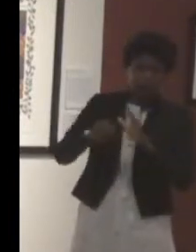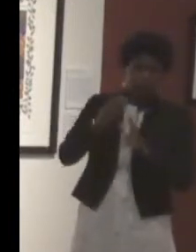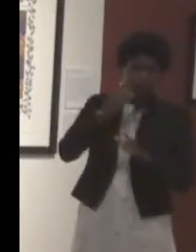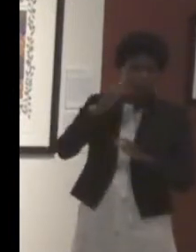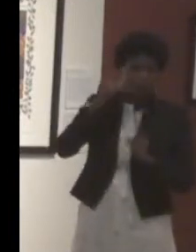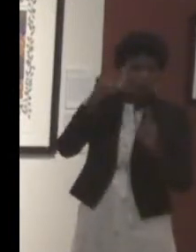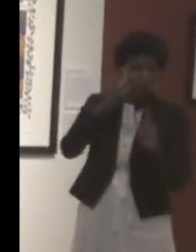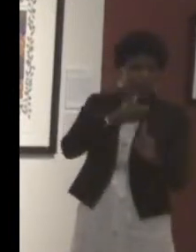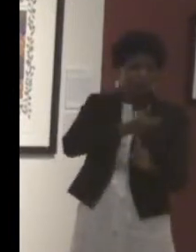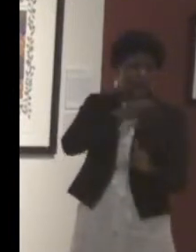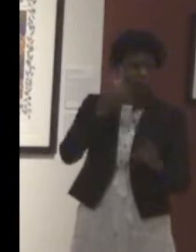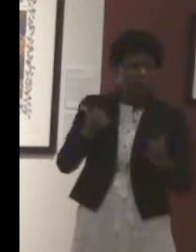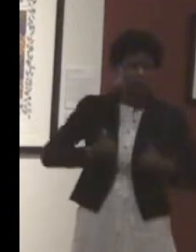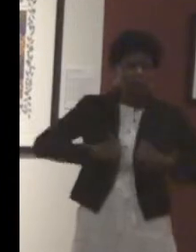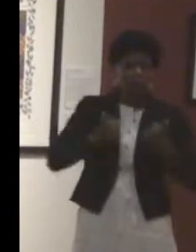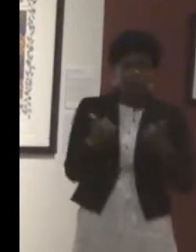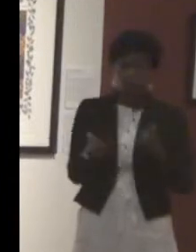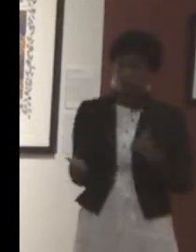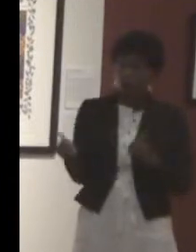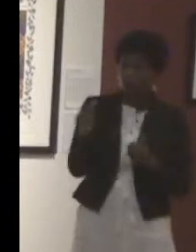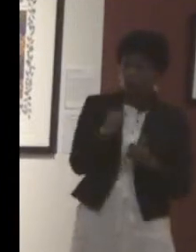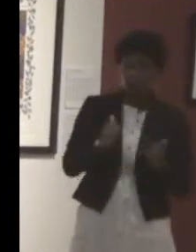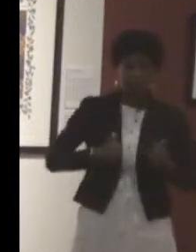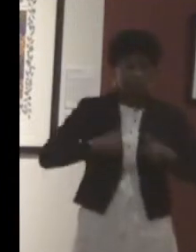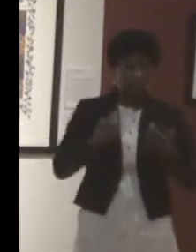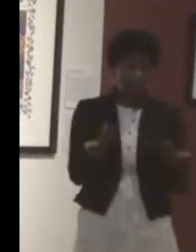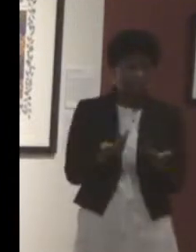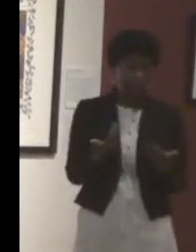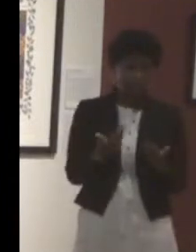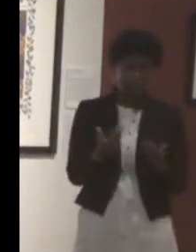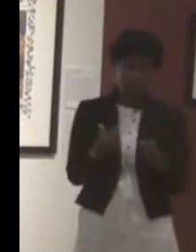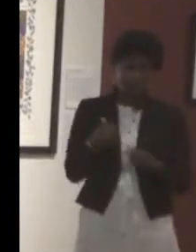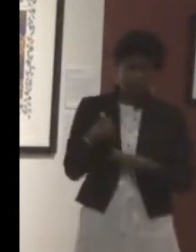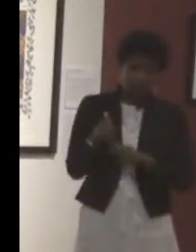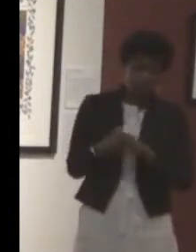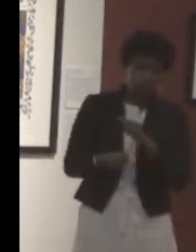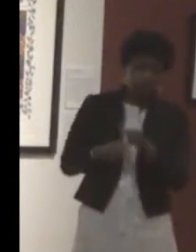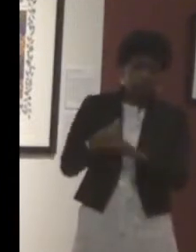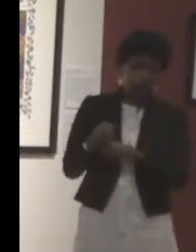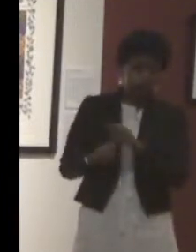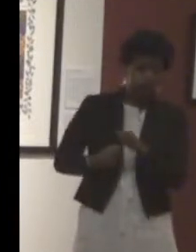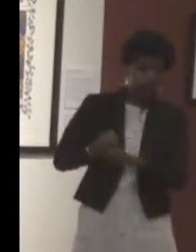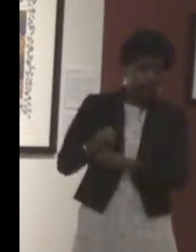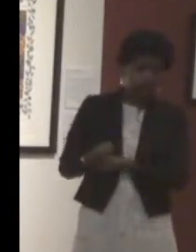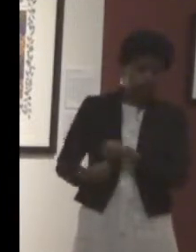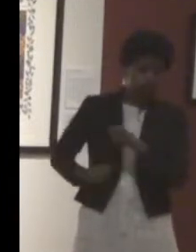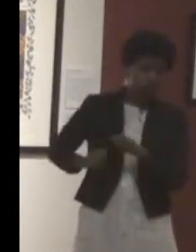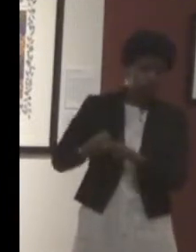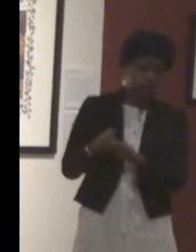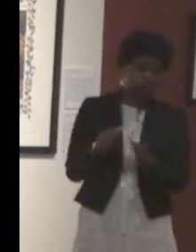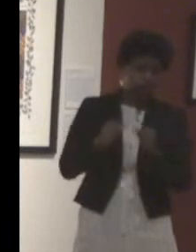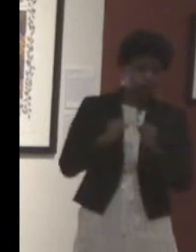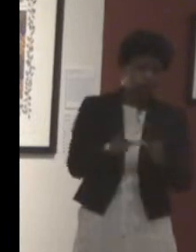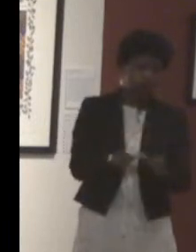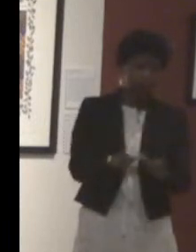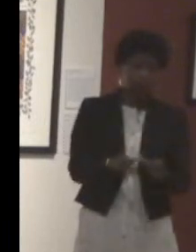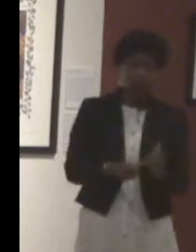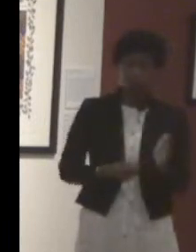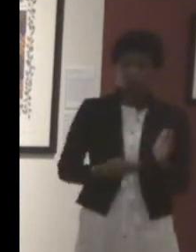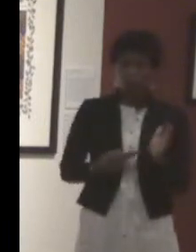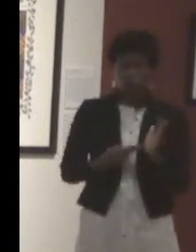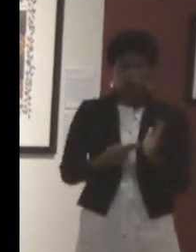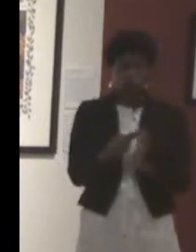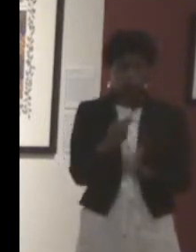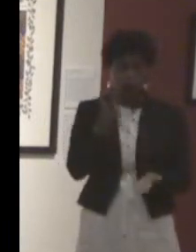life. And some have lived on this land for more generations than can be counted. Truth and